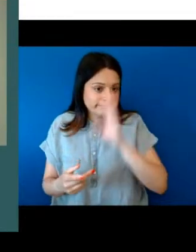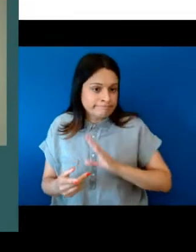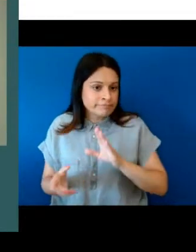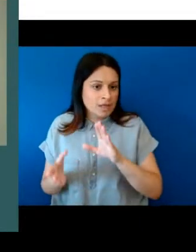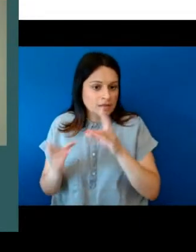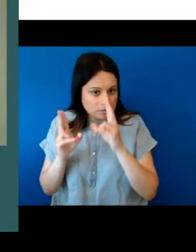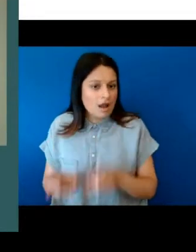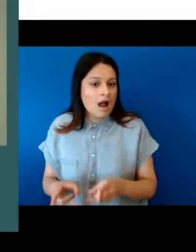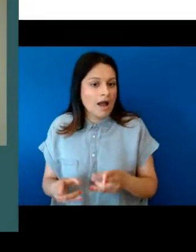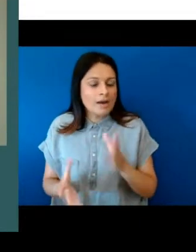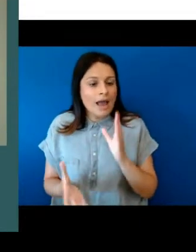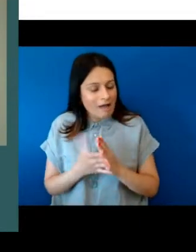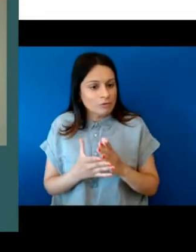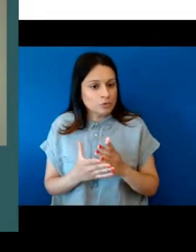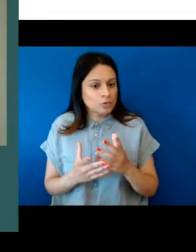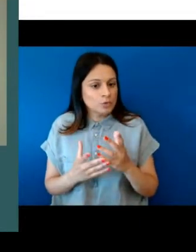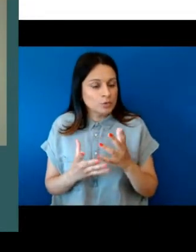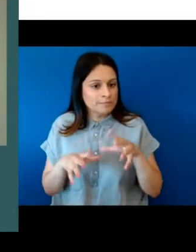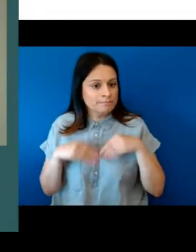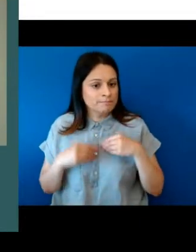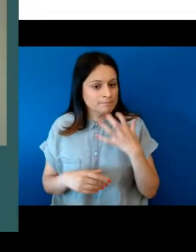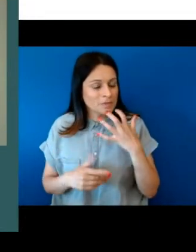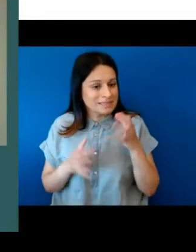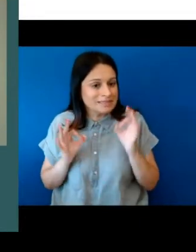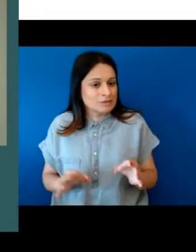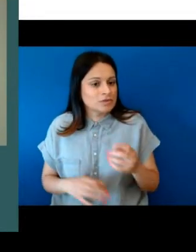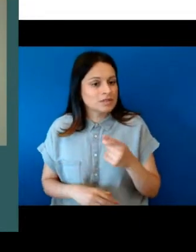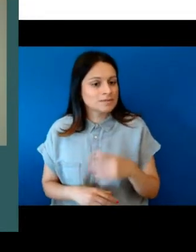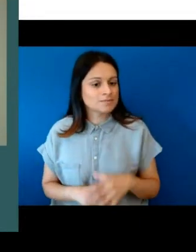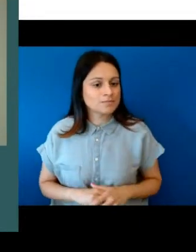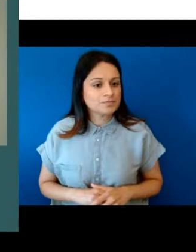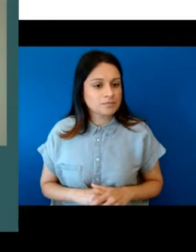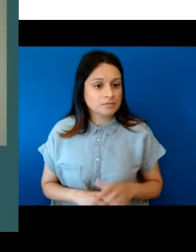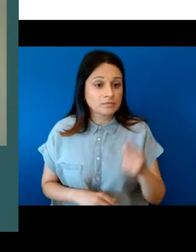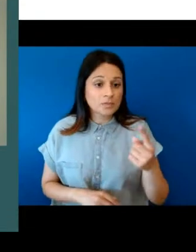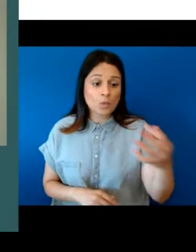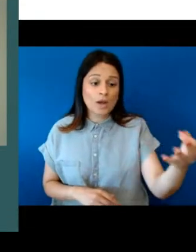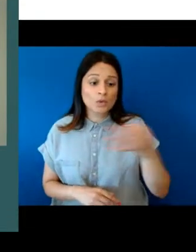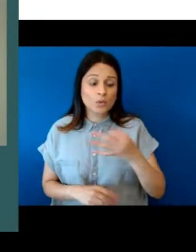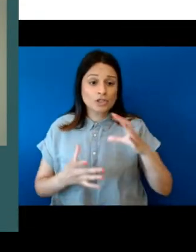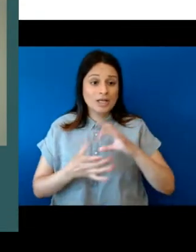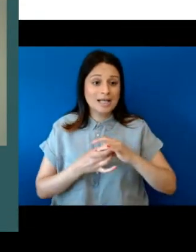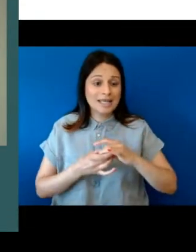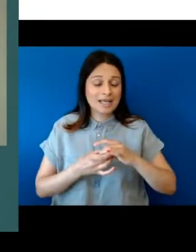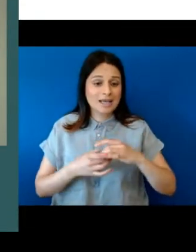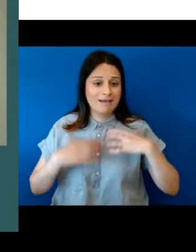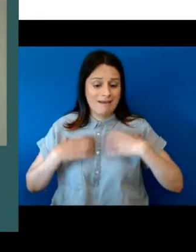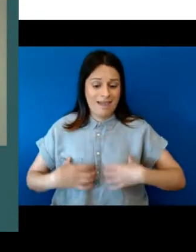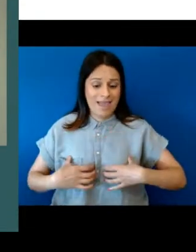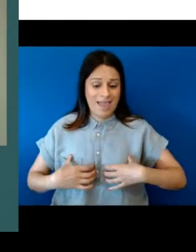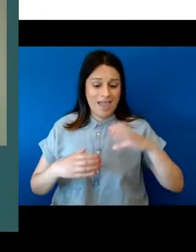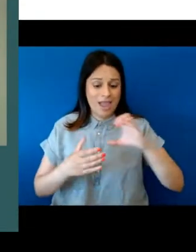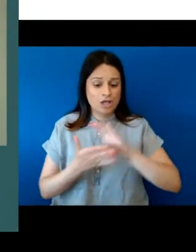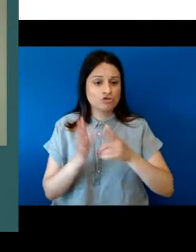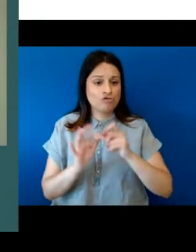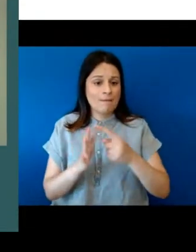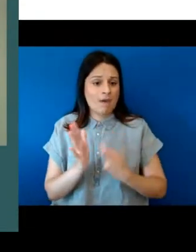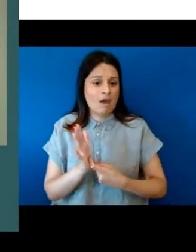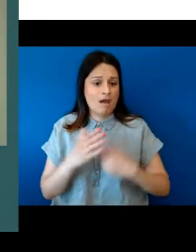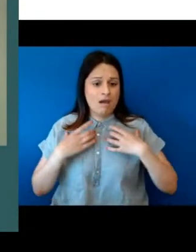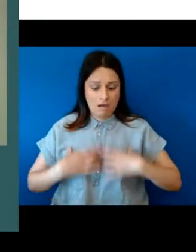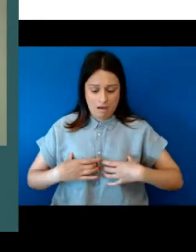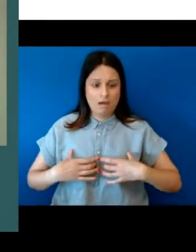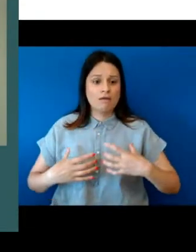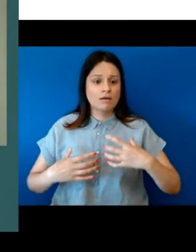seriously. There's a question here about kind of the air chambers or the volumatics. It says, until what age do you recommend using